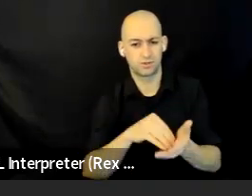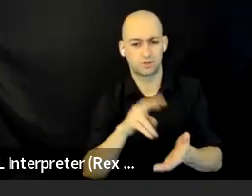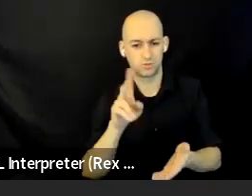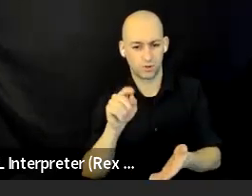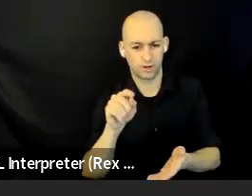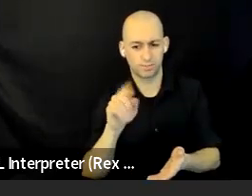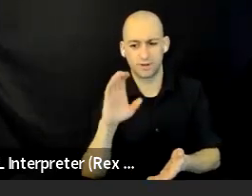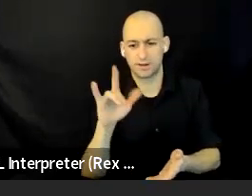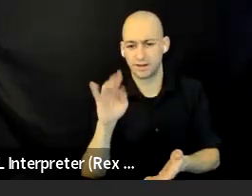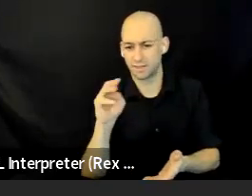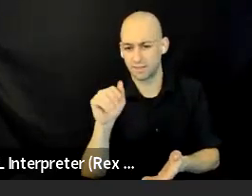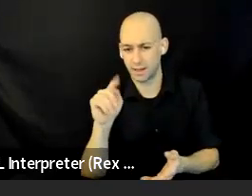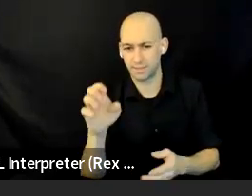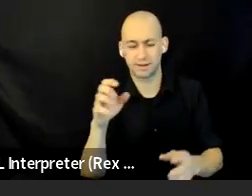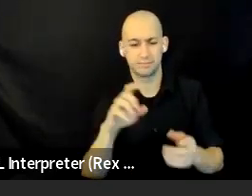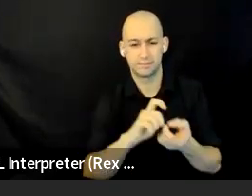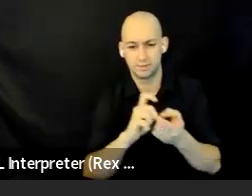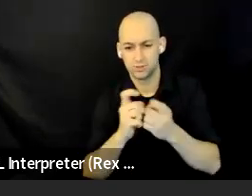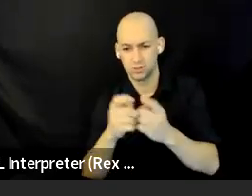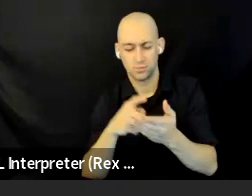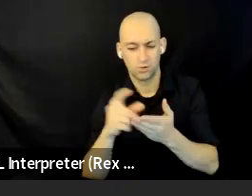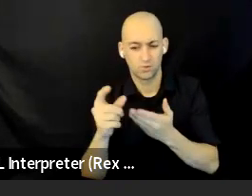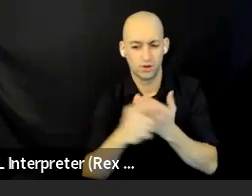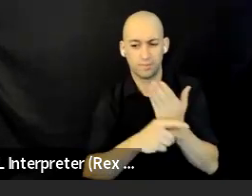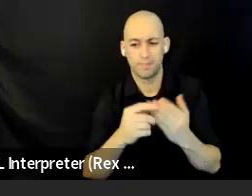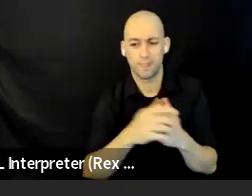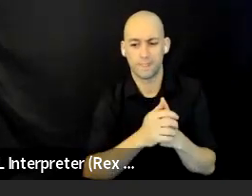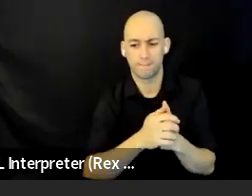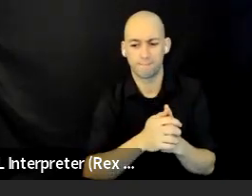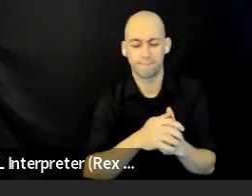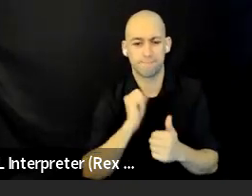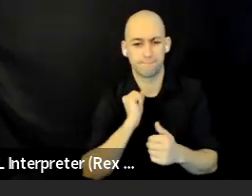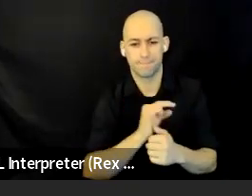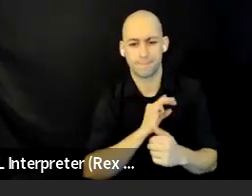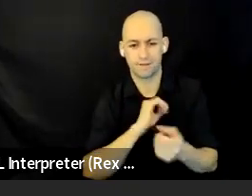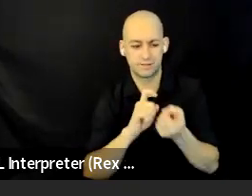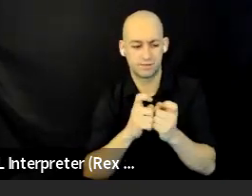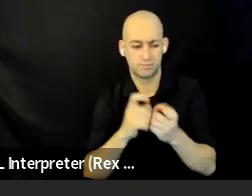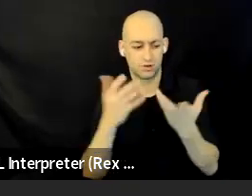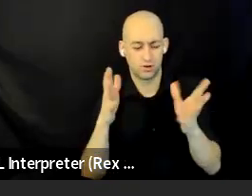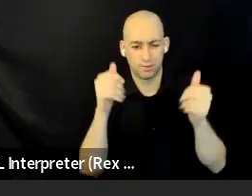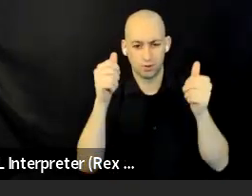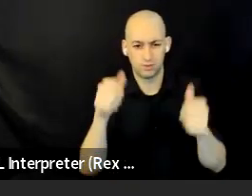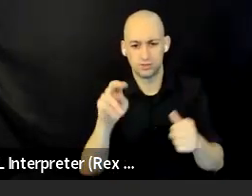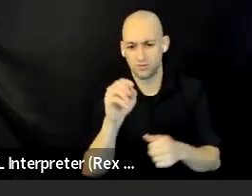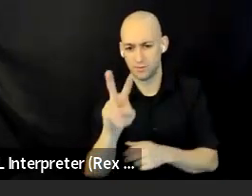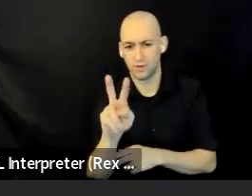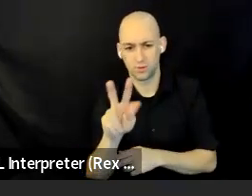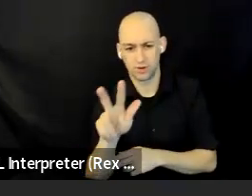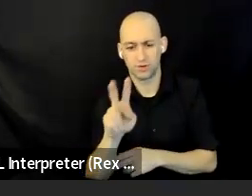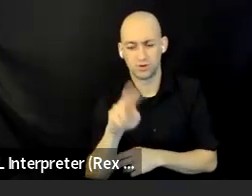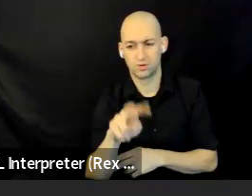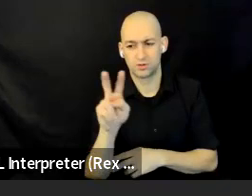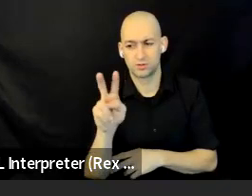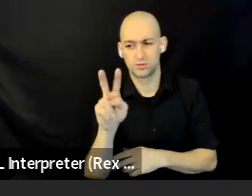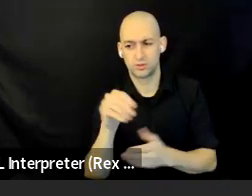Climate Adaptation Program. Staff recommendations were publicly posted to the Commission's website on November 3rd, 2023.